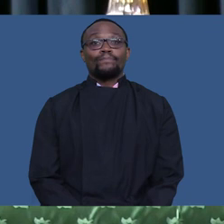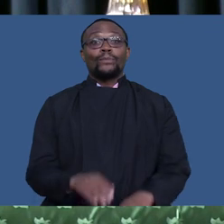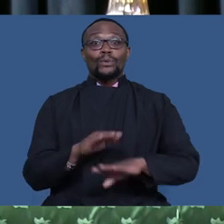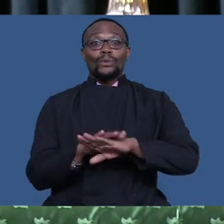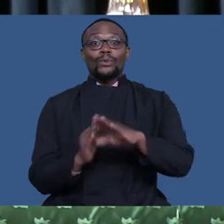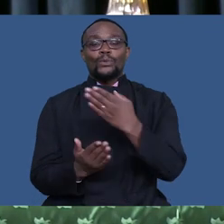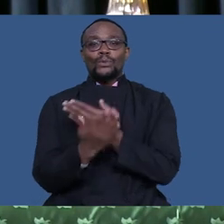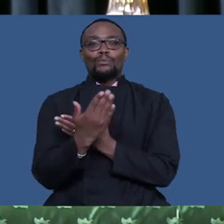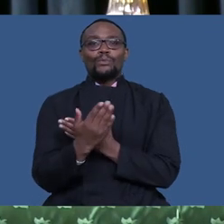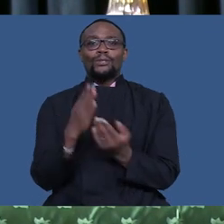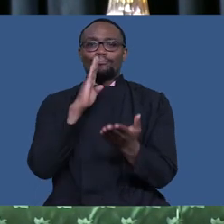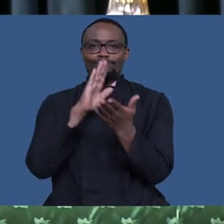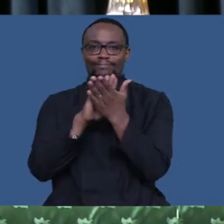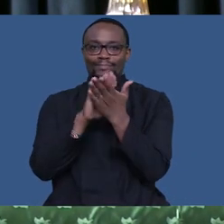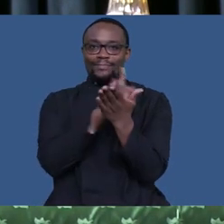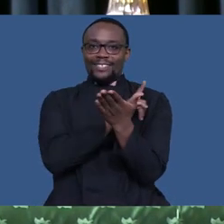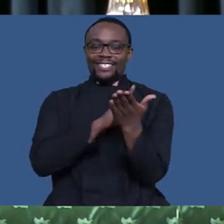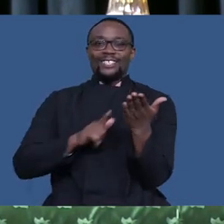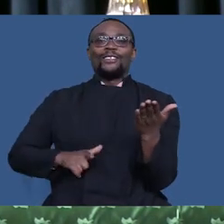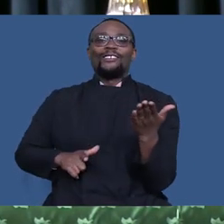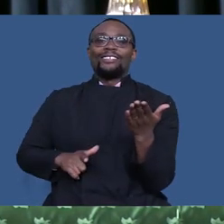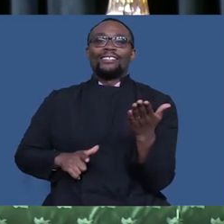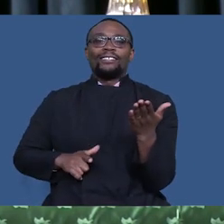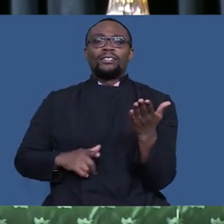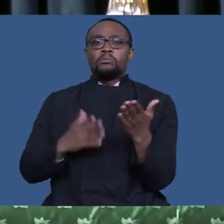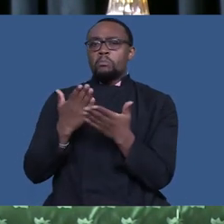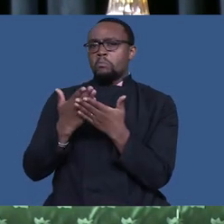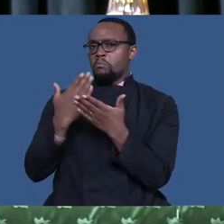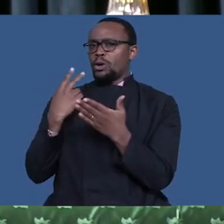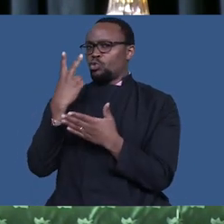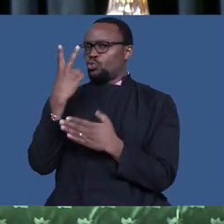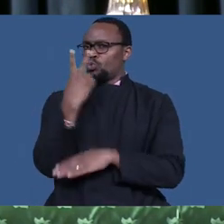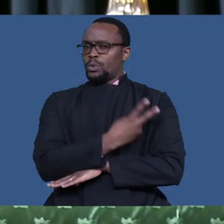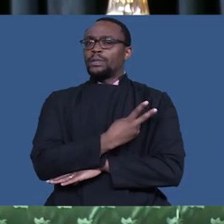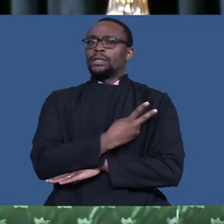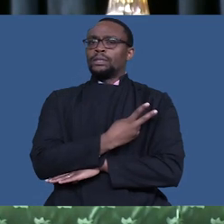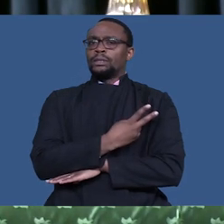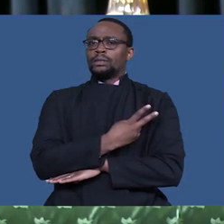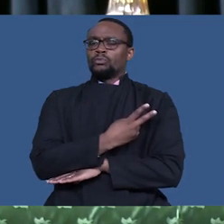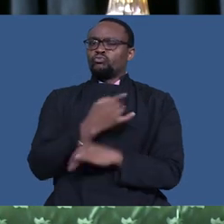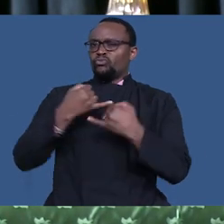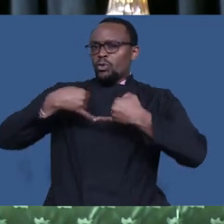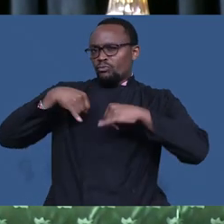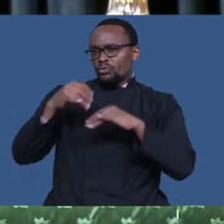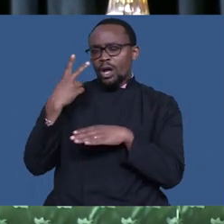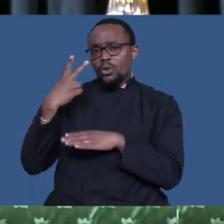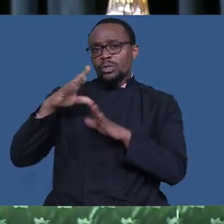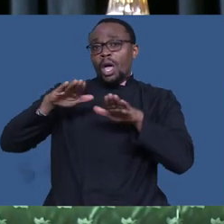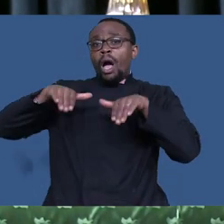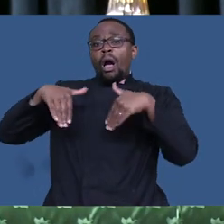Good morning and praise the Lord. For the last 2 days, we have attempted to look at